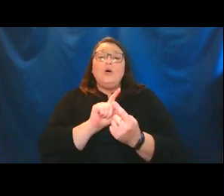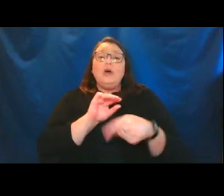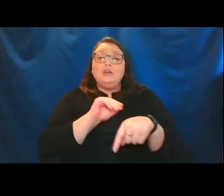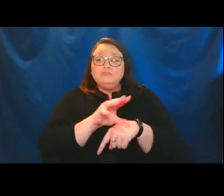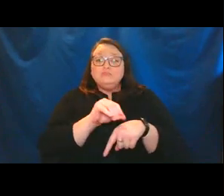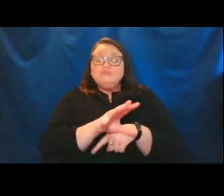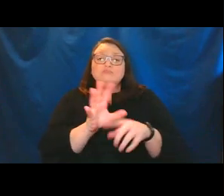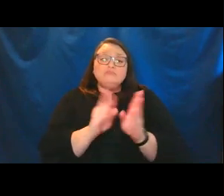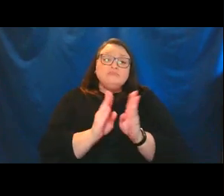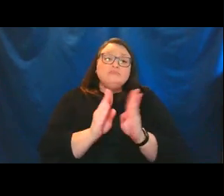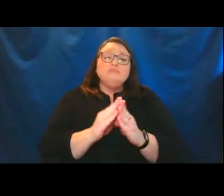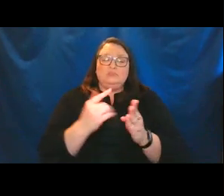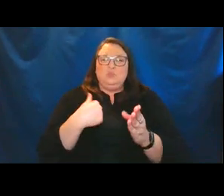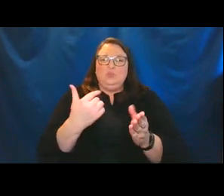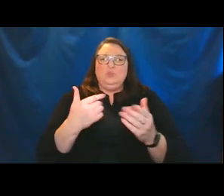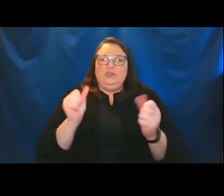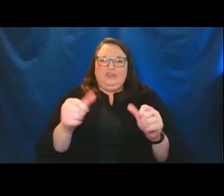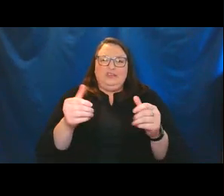us, we're happy to do that as well.